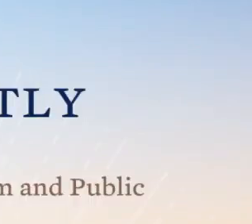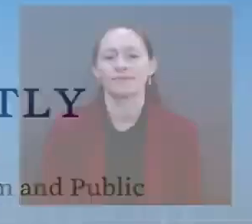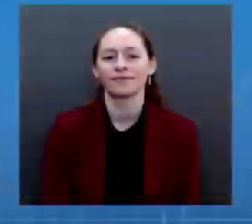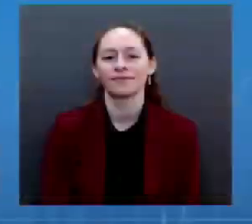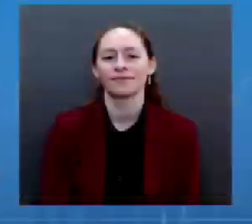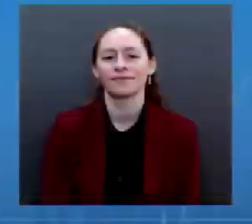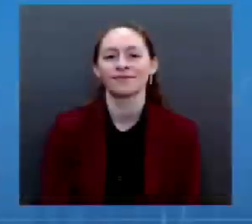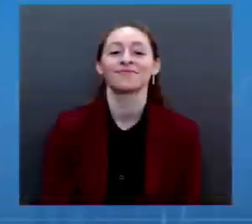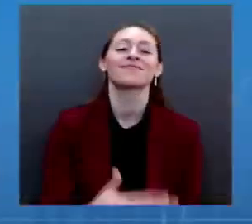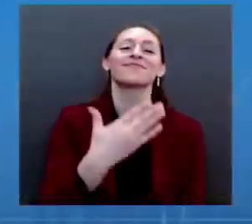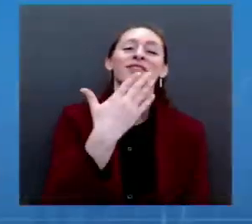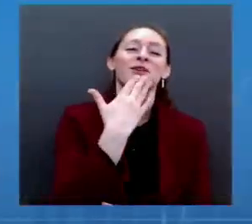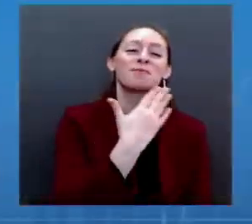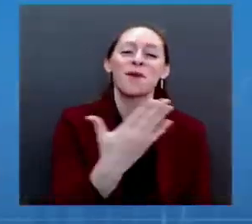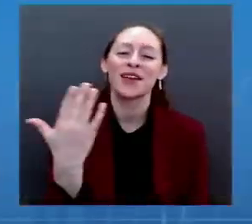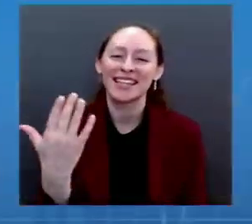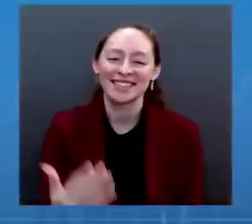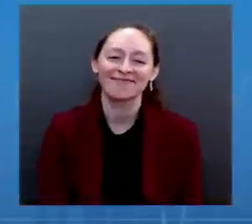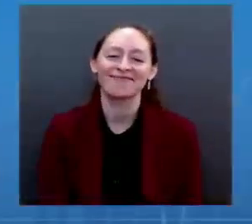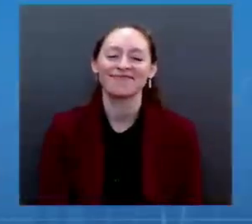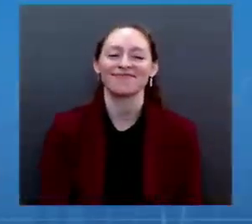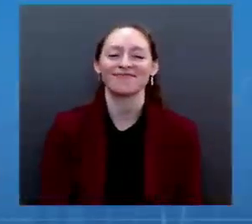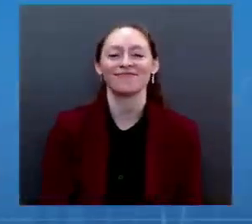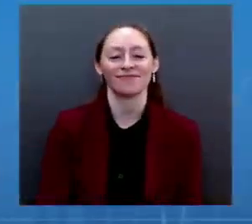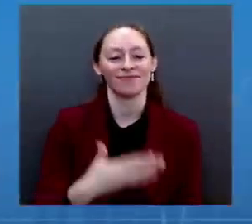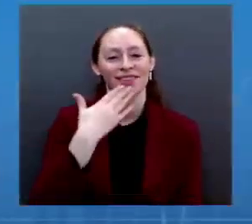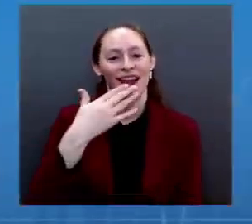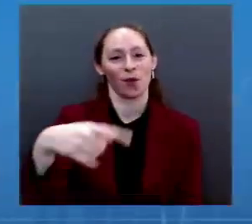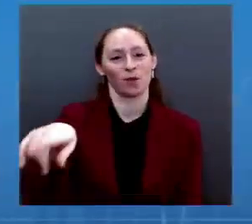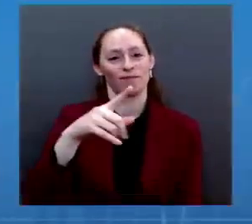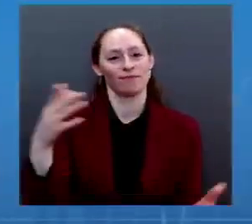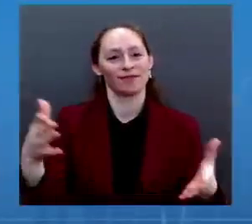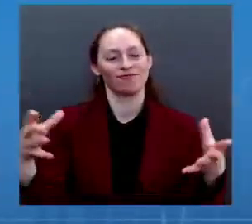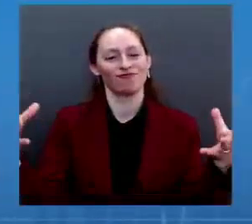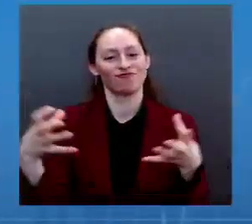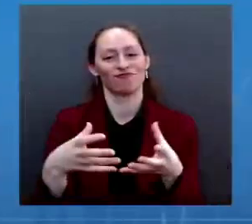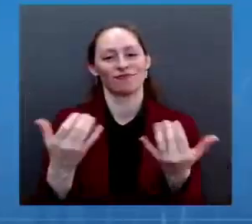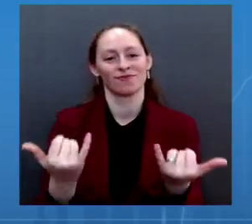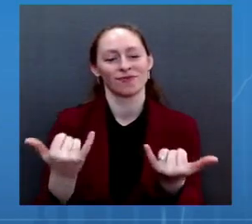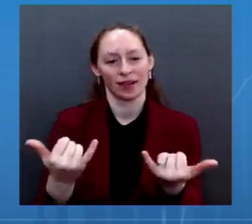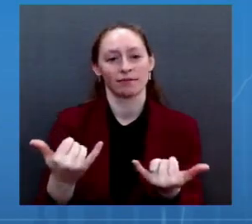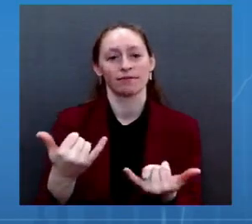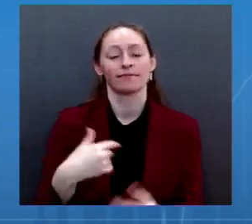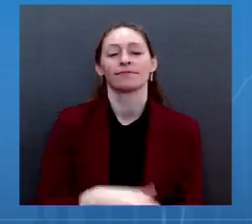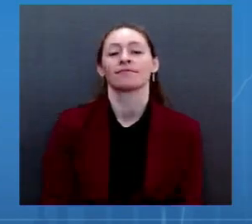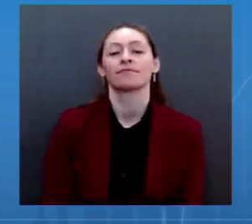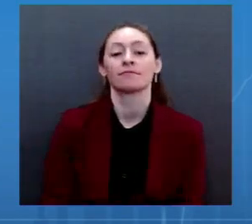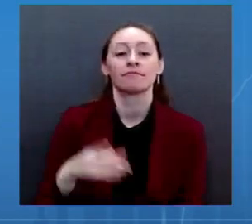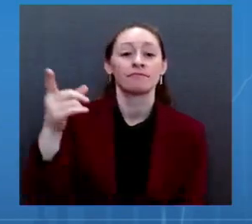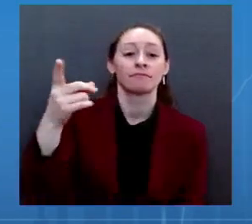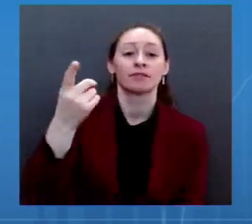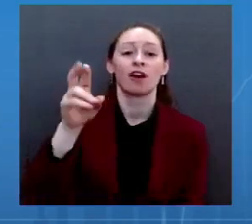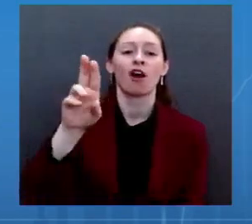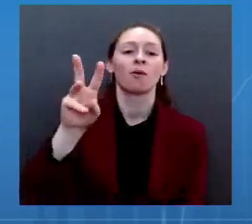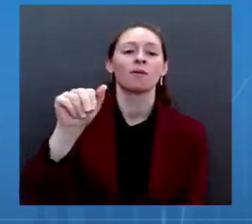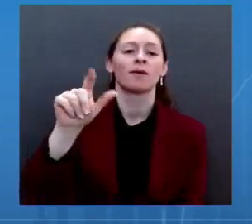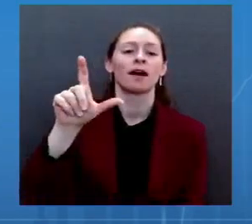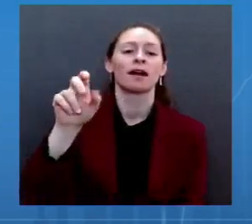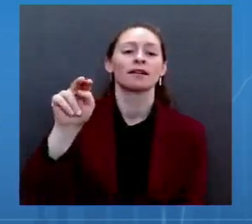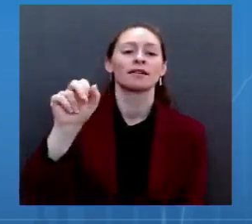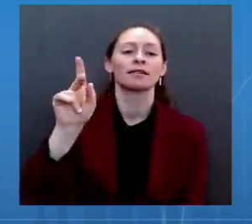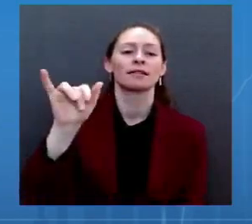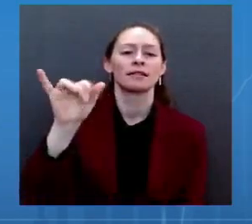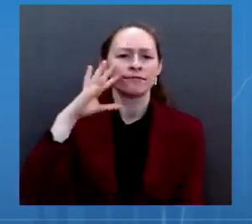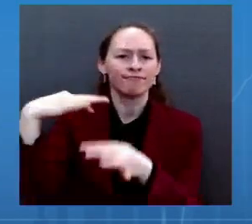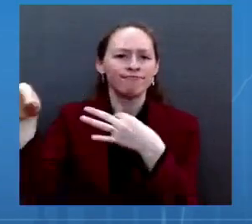Today, Dr. Wolinski will provide an update, and Dr. Fauci will present the latest science on Omicron. I'll start by briefly underscoring the